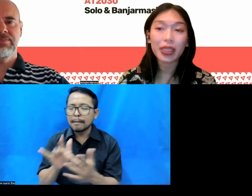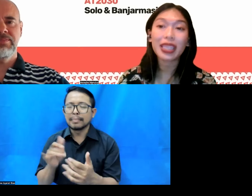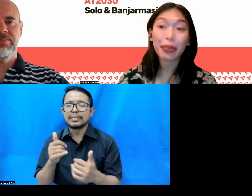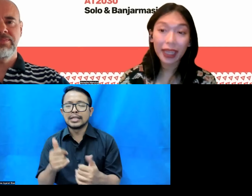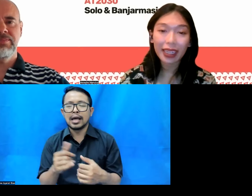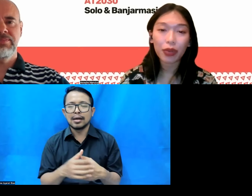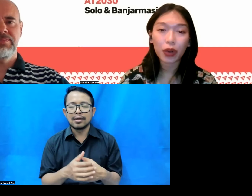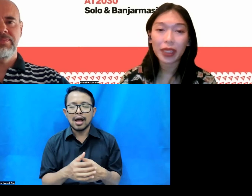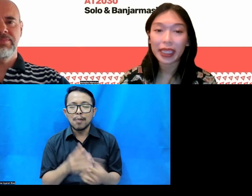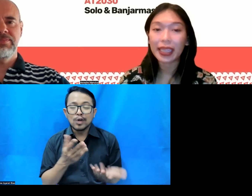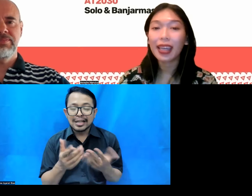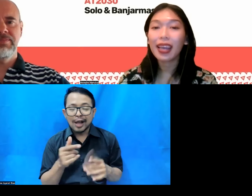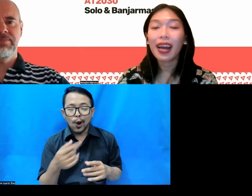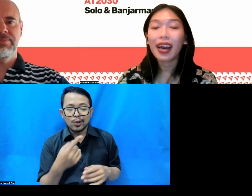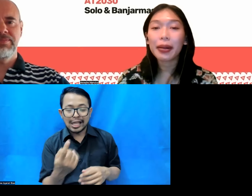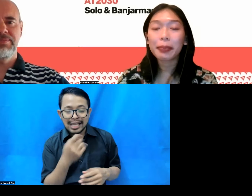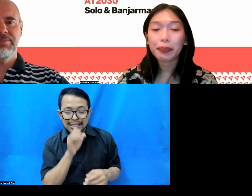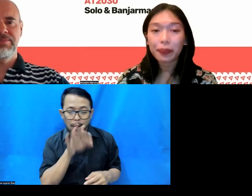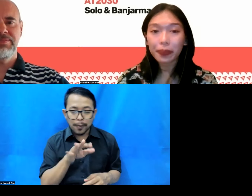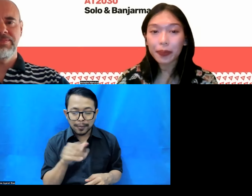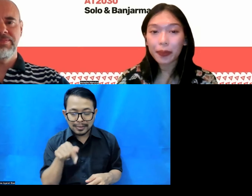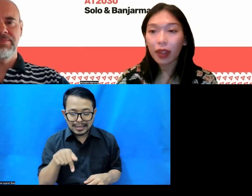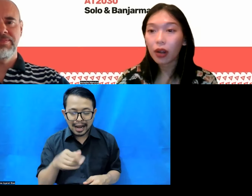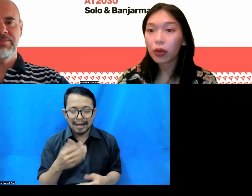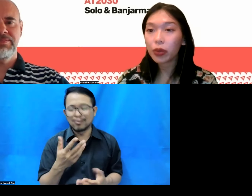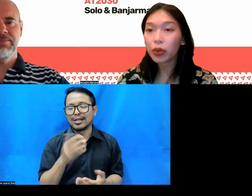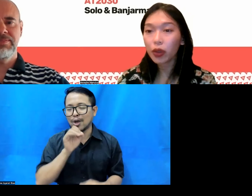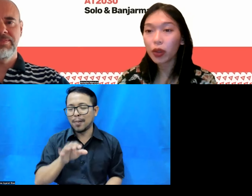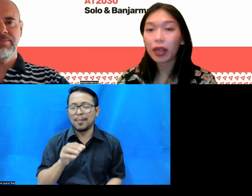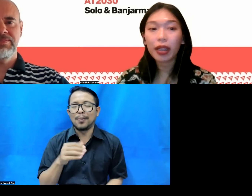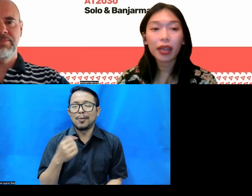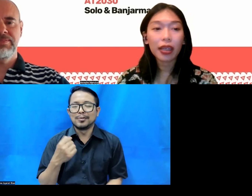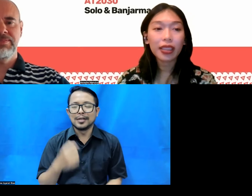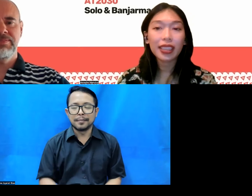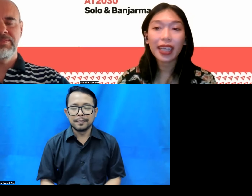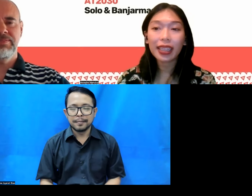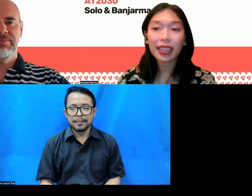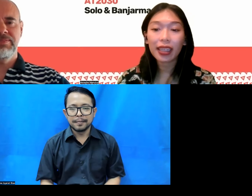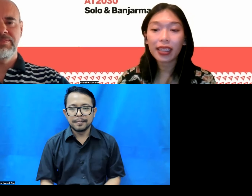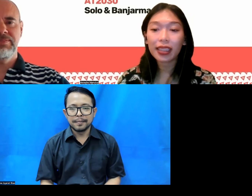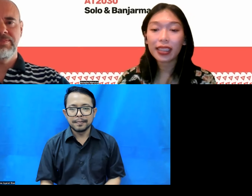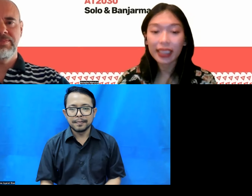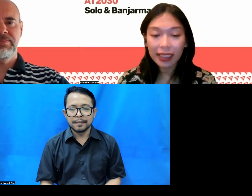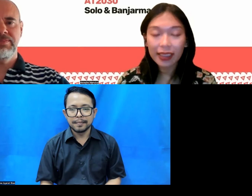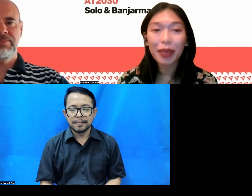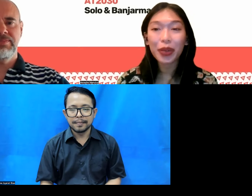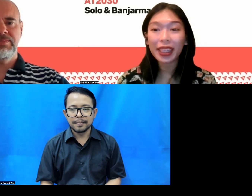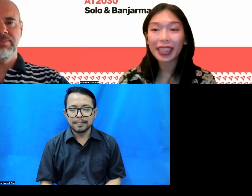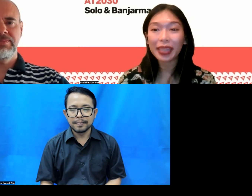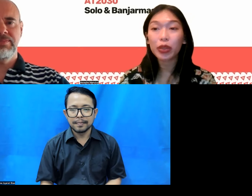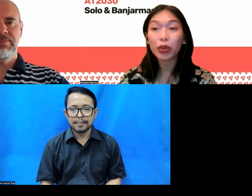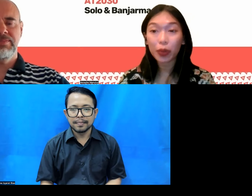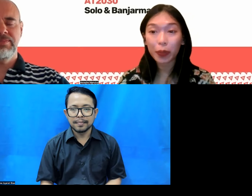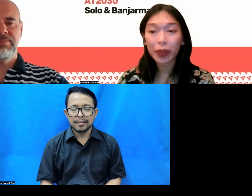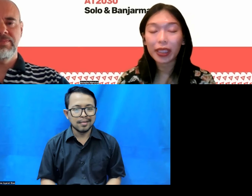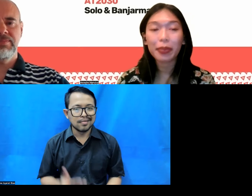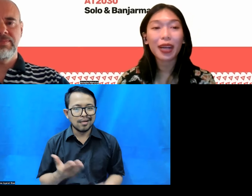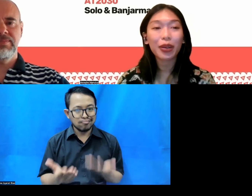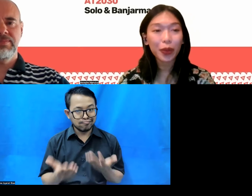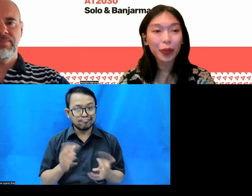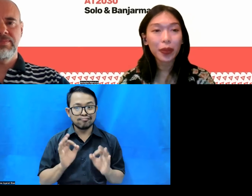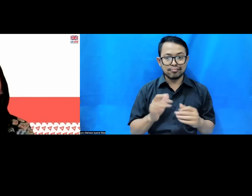and connect with each other, although we cannot discuss it in this forum as of yet. Now, with this, I